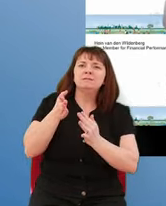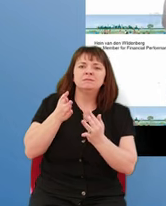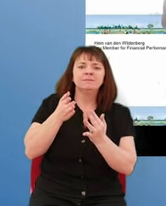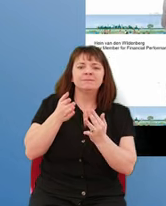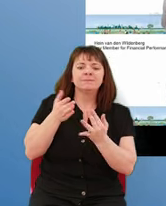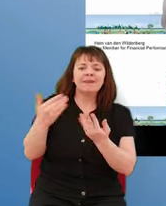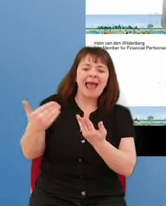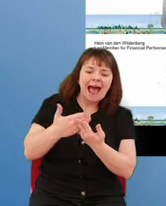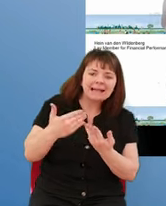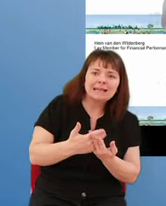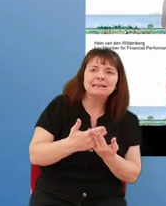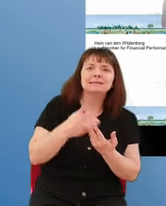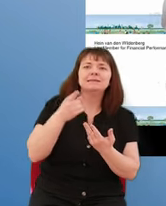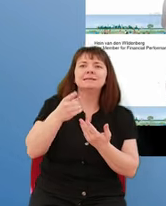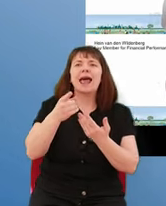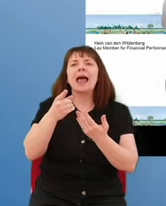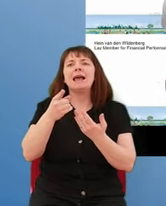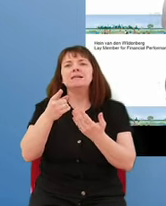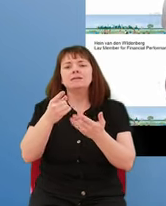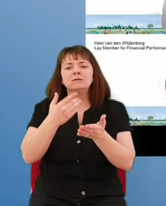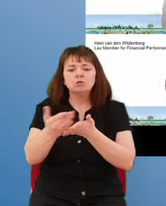I just had a question about